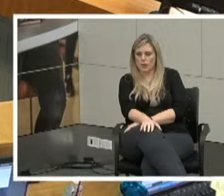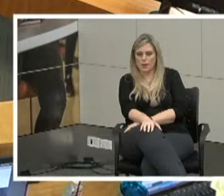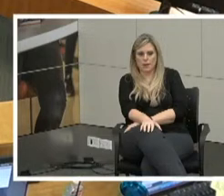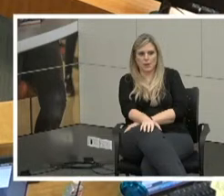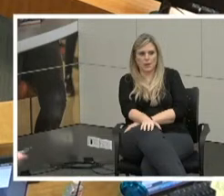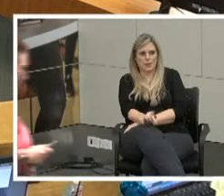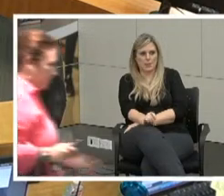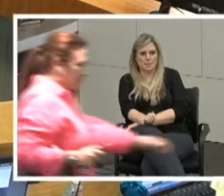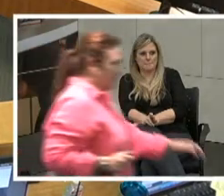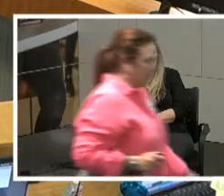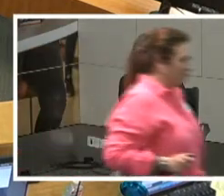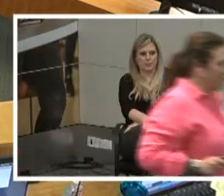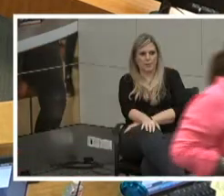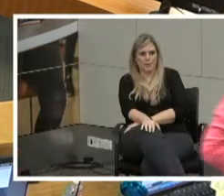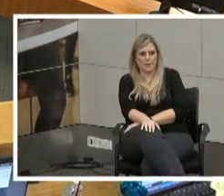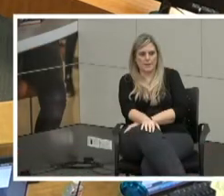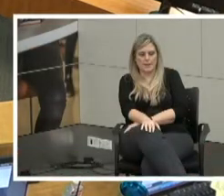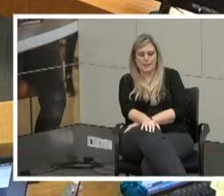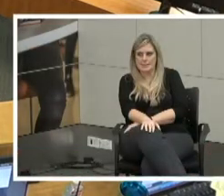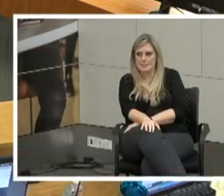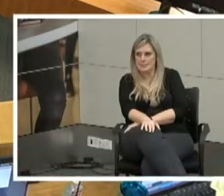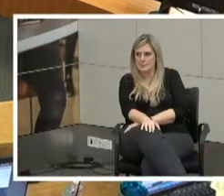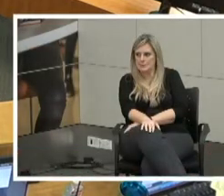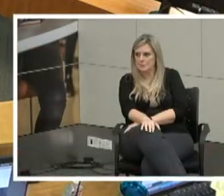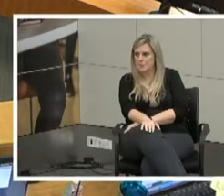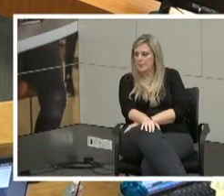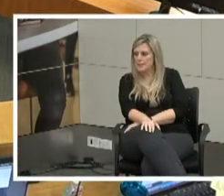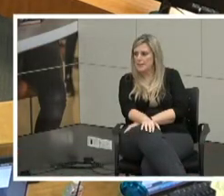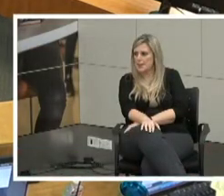kada are you Maria kada